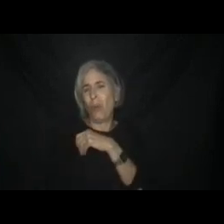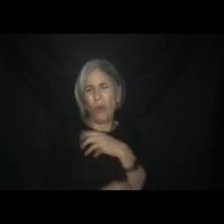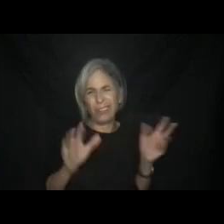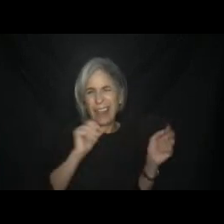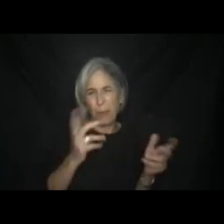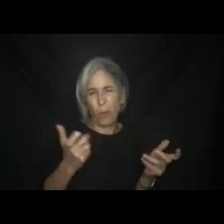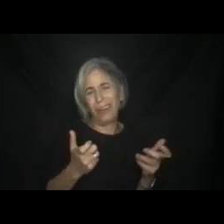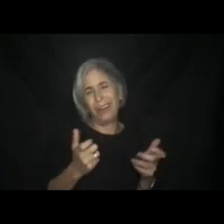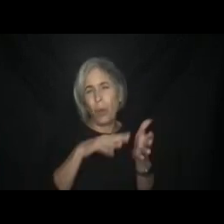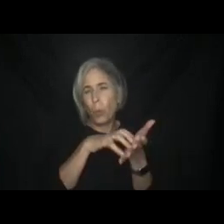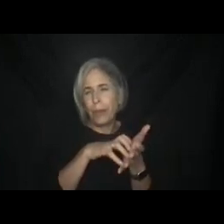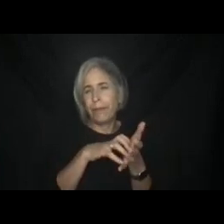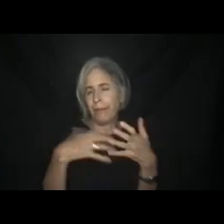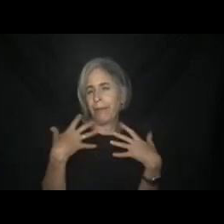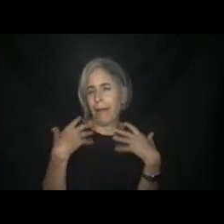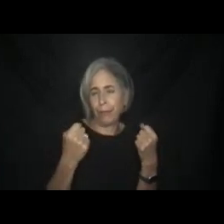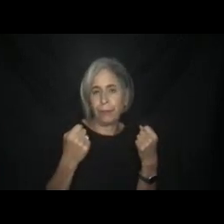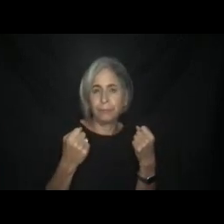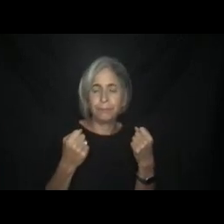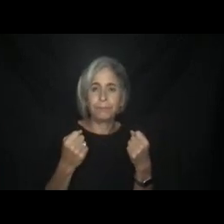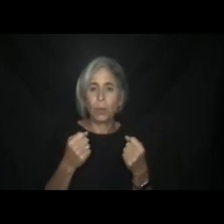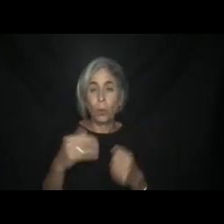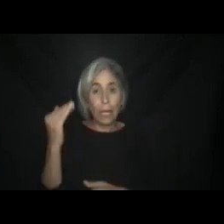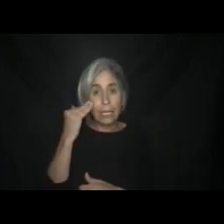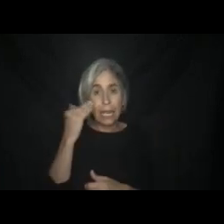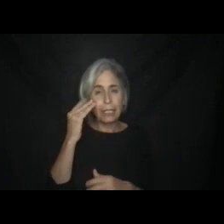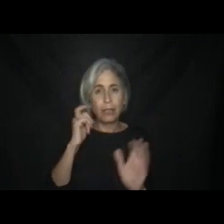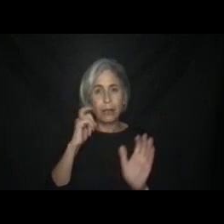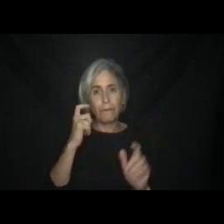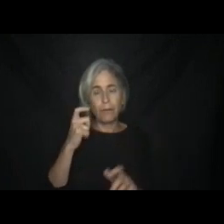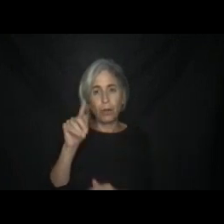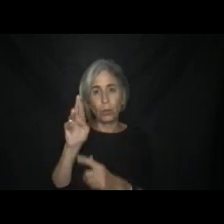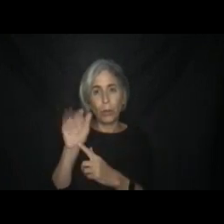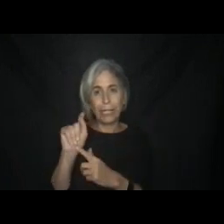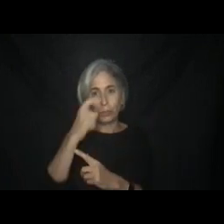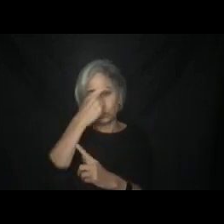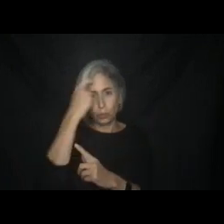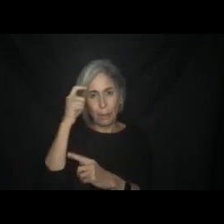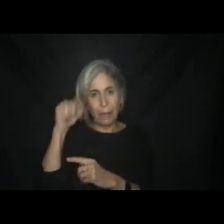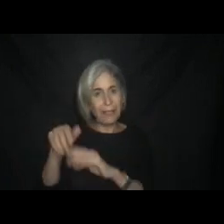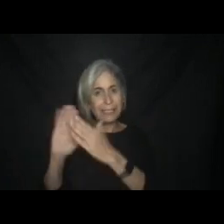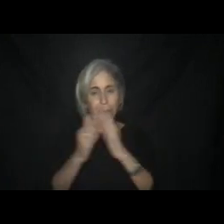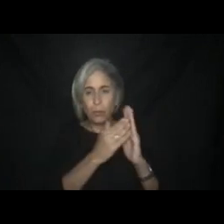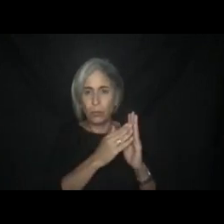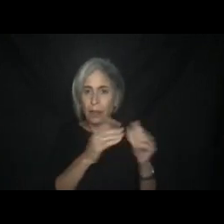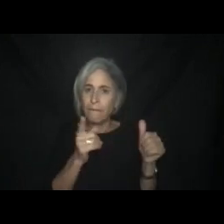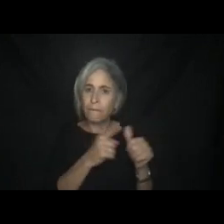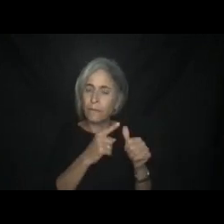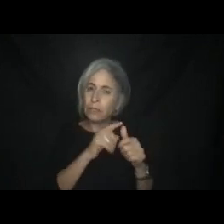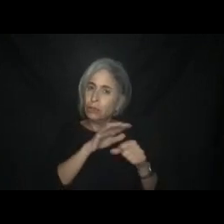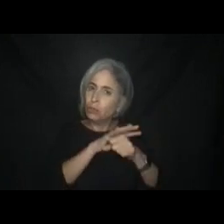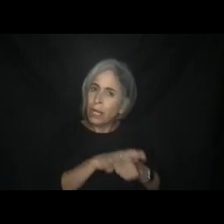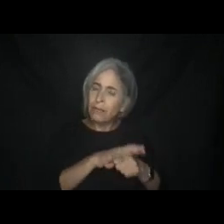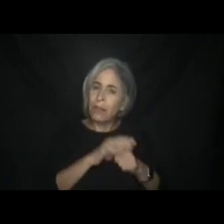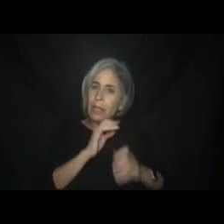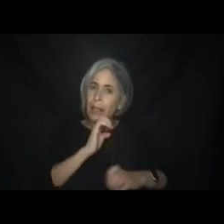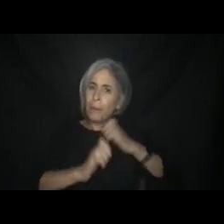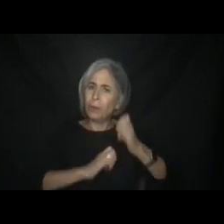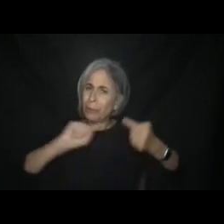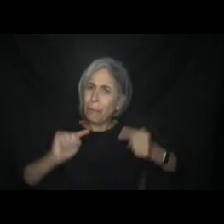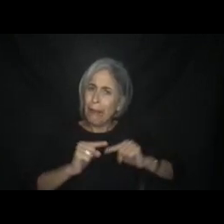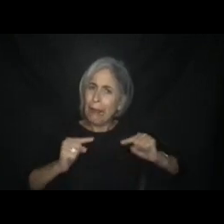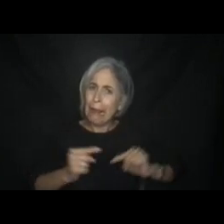whereas we acknowledge the impact of racial trauma on our community, which refers to the stressful effects and emotional pain of